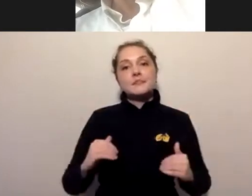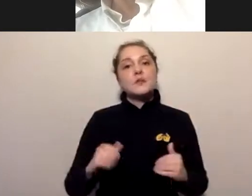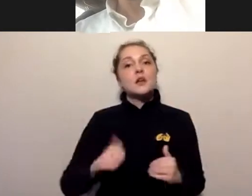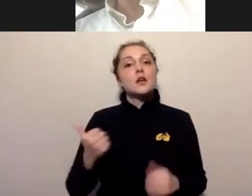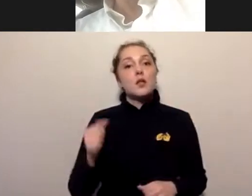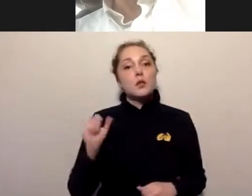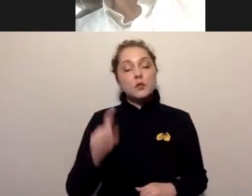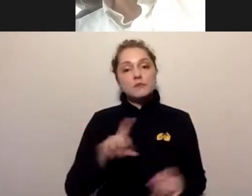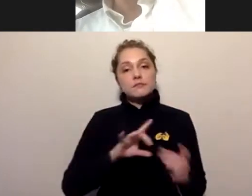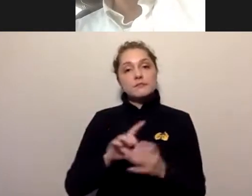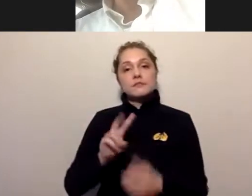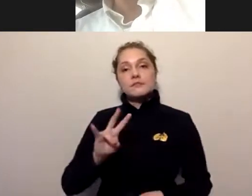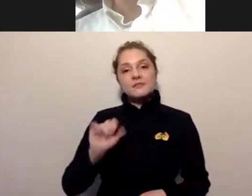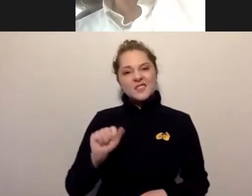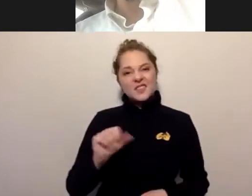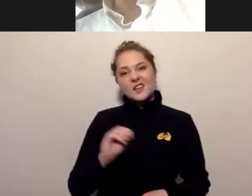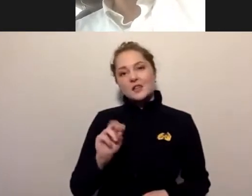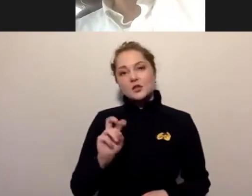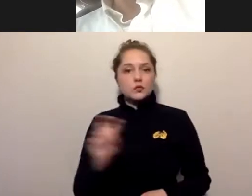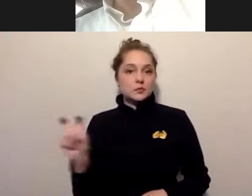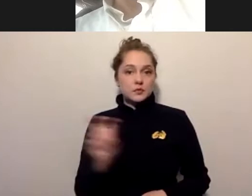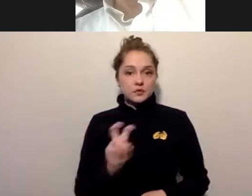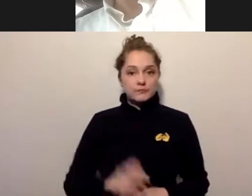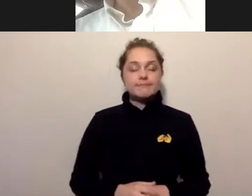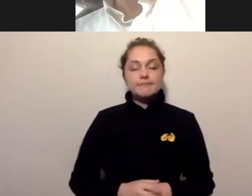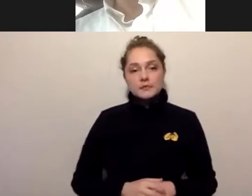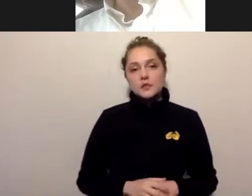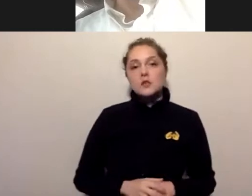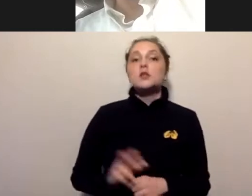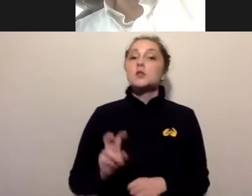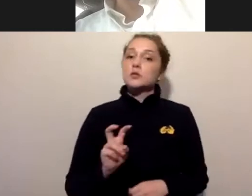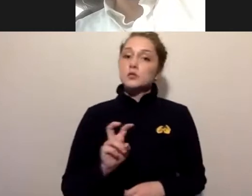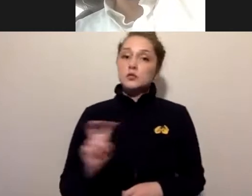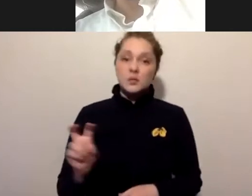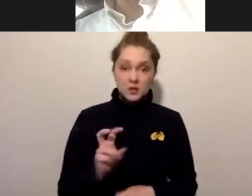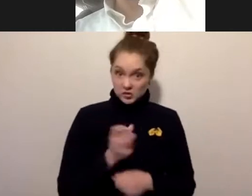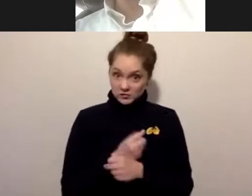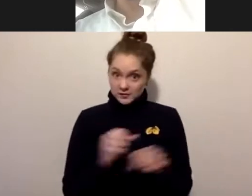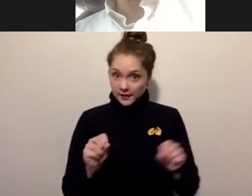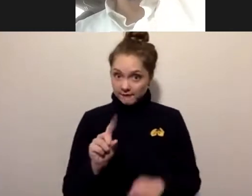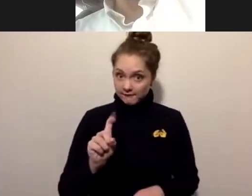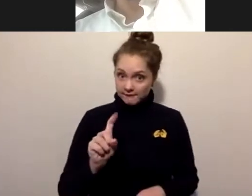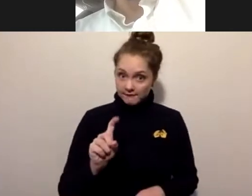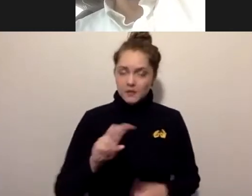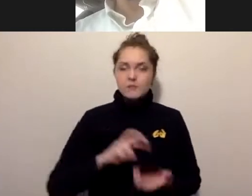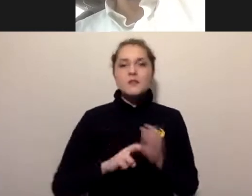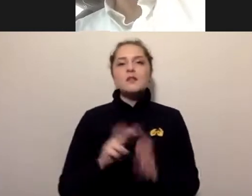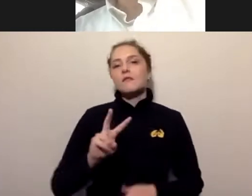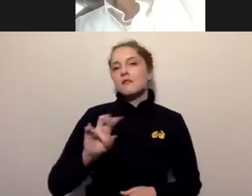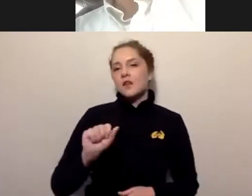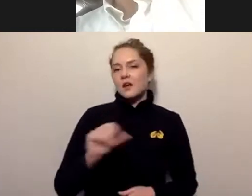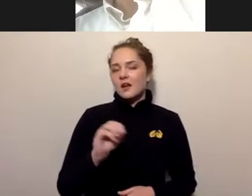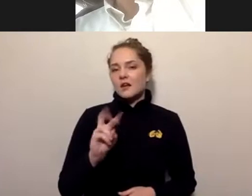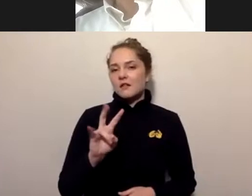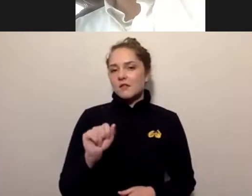question on VIA and transportation. Is transportation safe? And talking about VIA and VIA Trans. Talk to